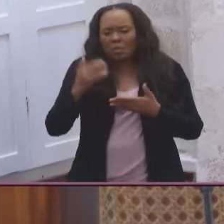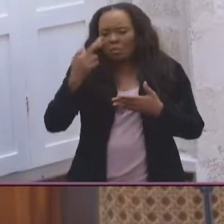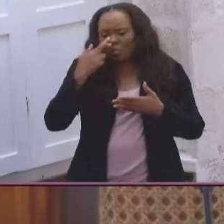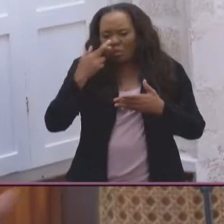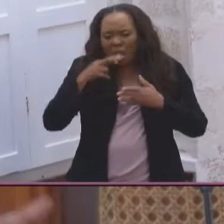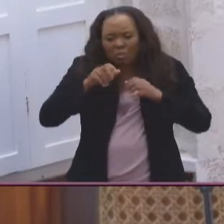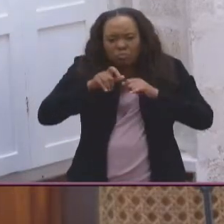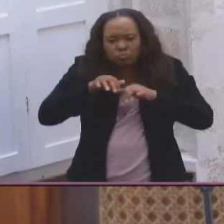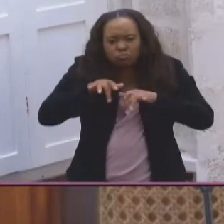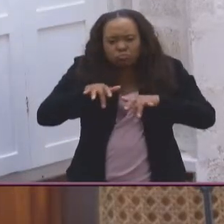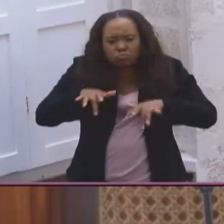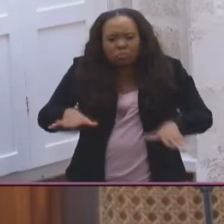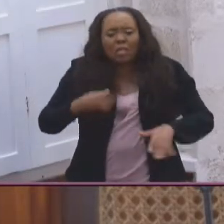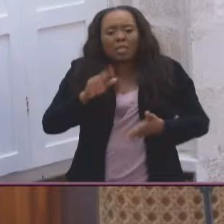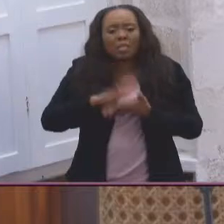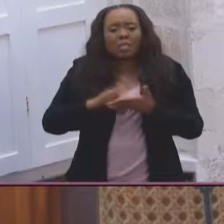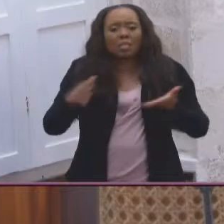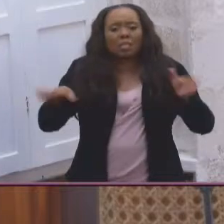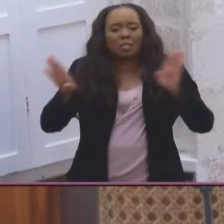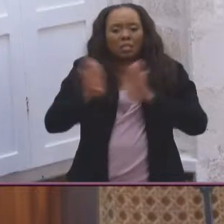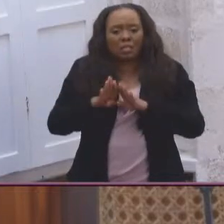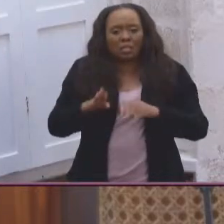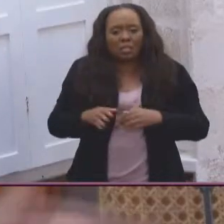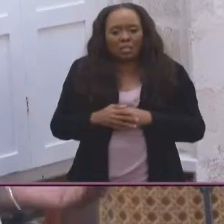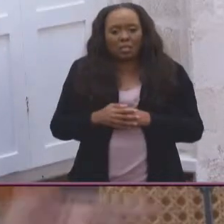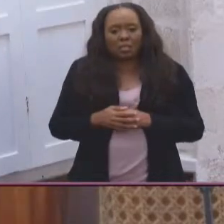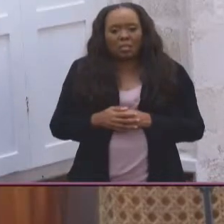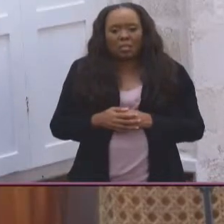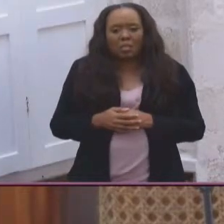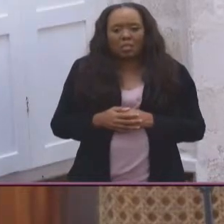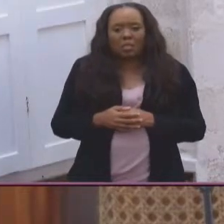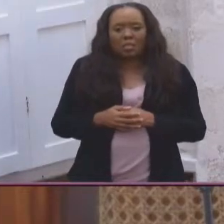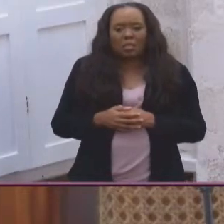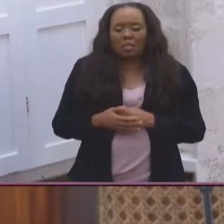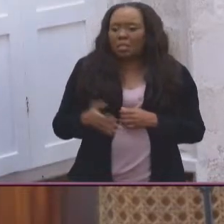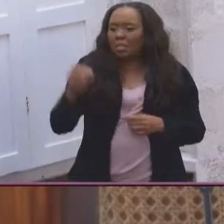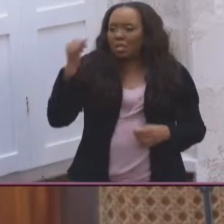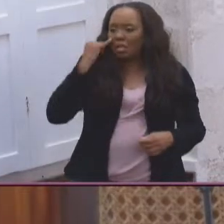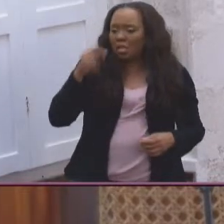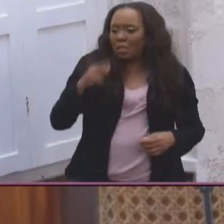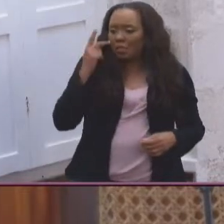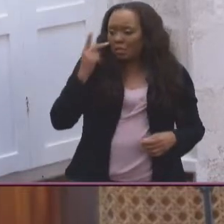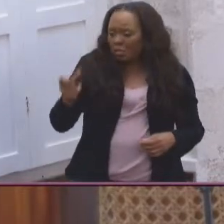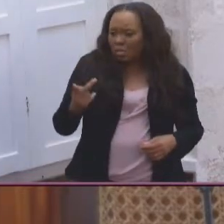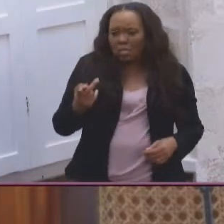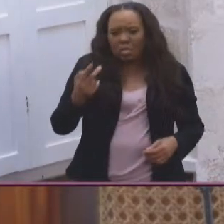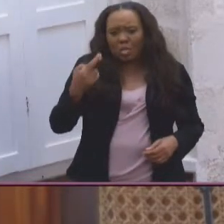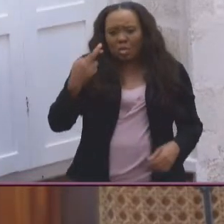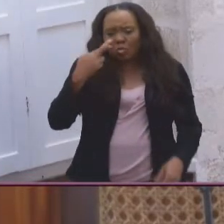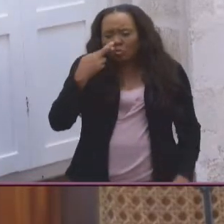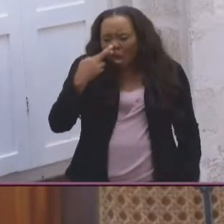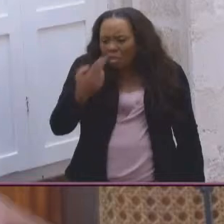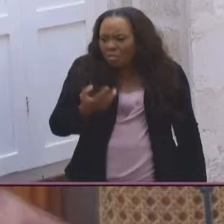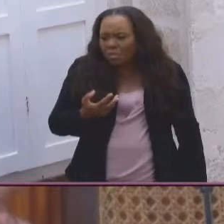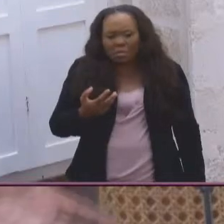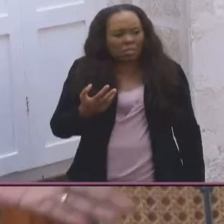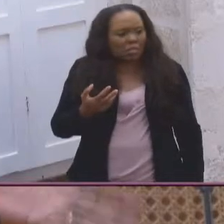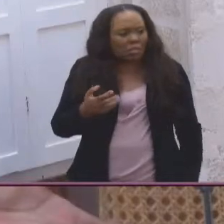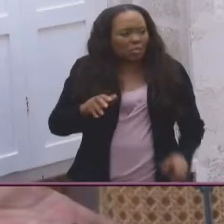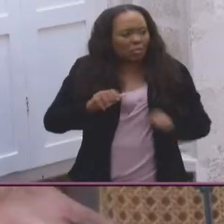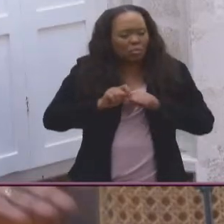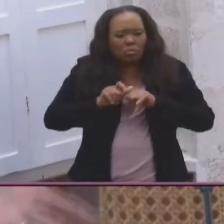you see a mouse, a rat, or a roach in your house, you don't abandon your house and move into a hotel. You deal with it.